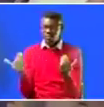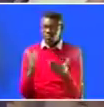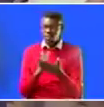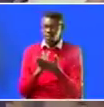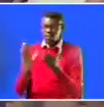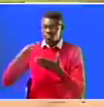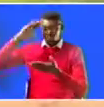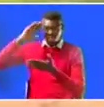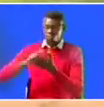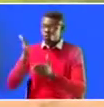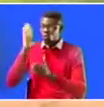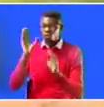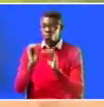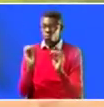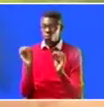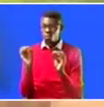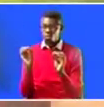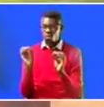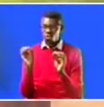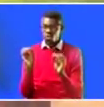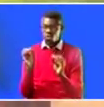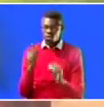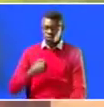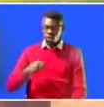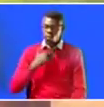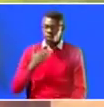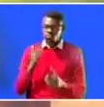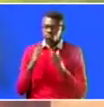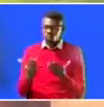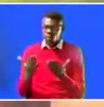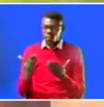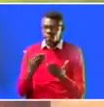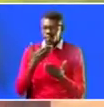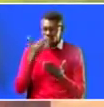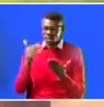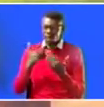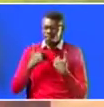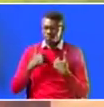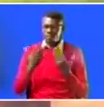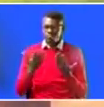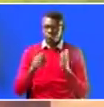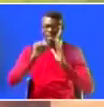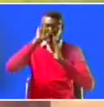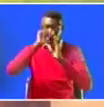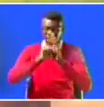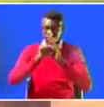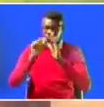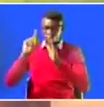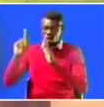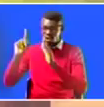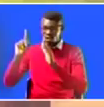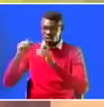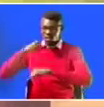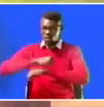God is fiction. What we want is we should come up with one subject. This subject can